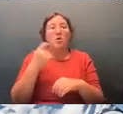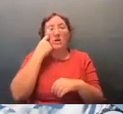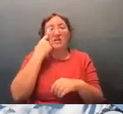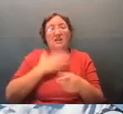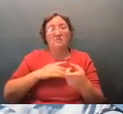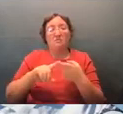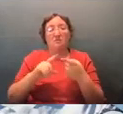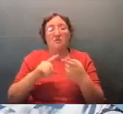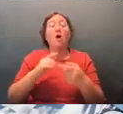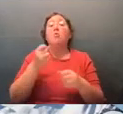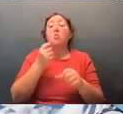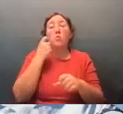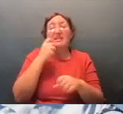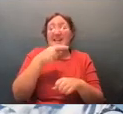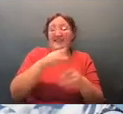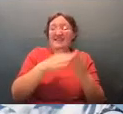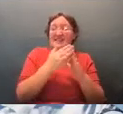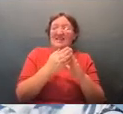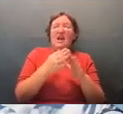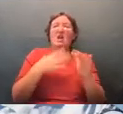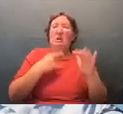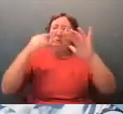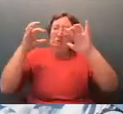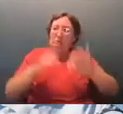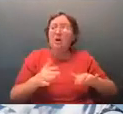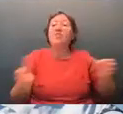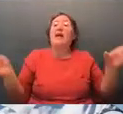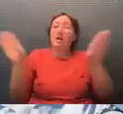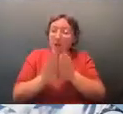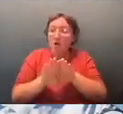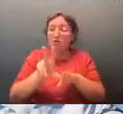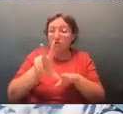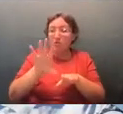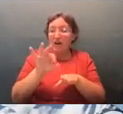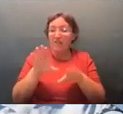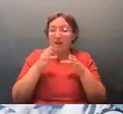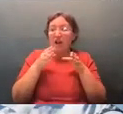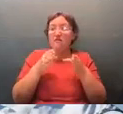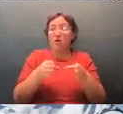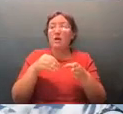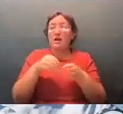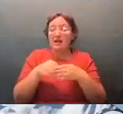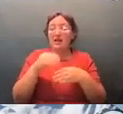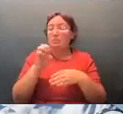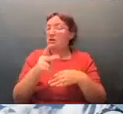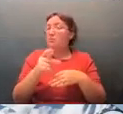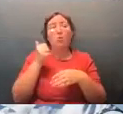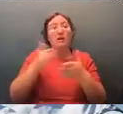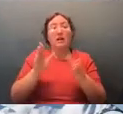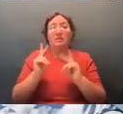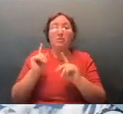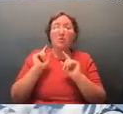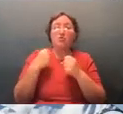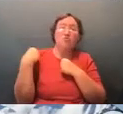huge snowstorm, and they actually had to close the 395 down just in Bishop, and they wouldn't let anybody up the